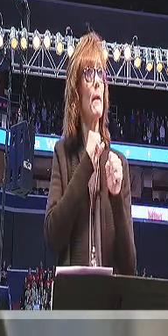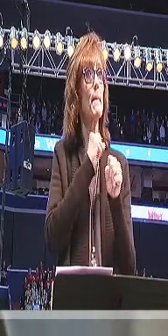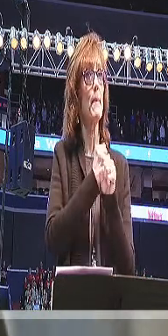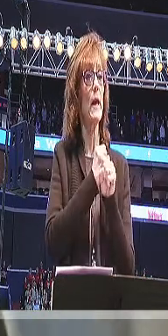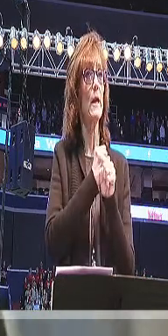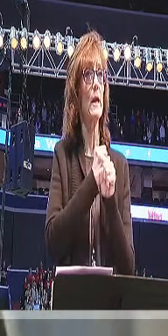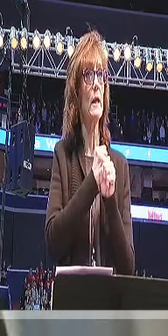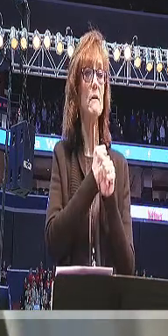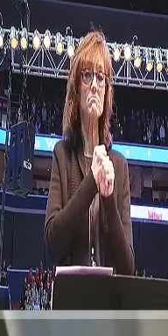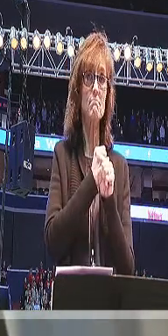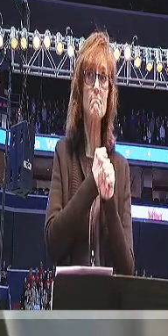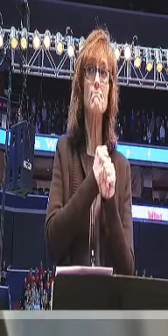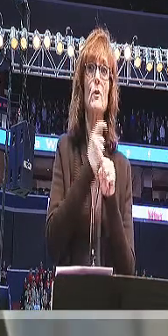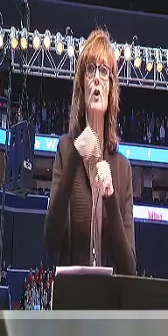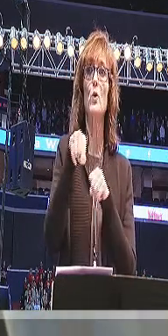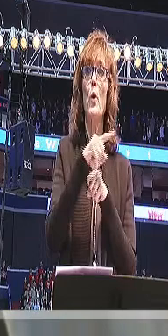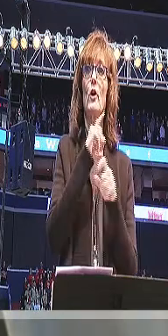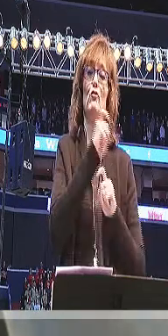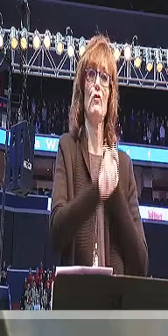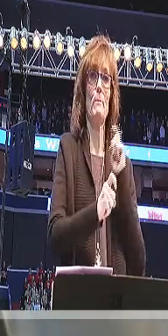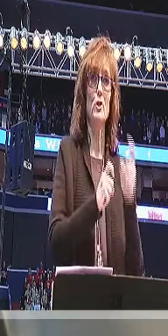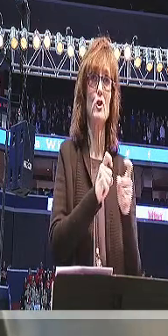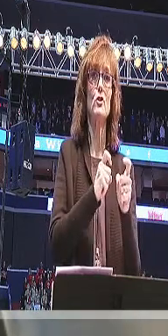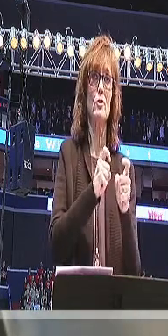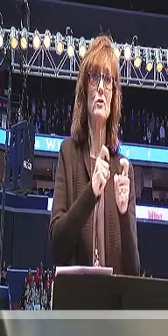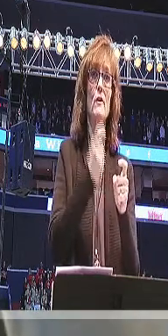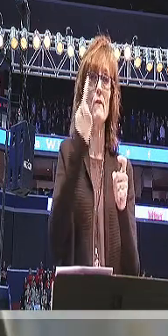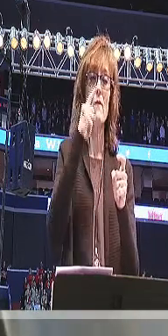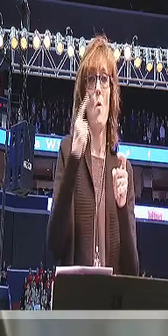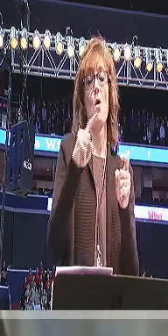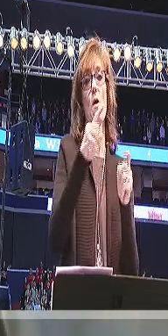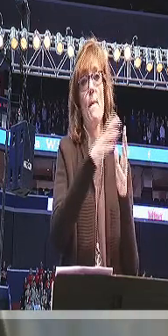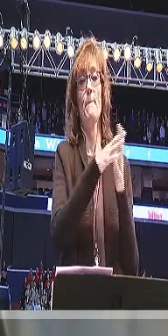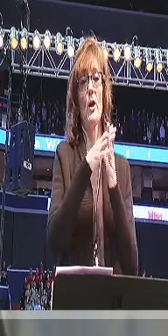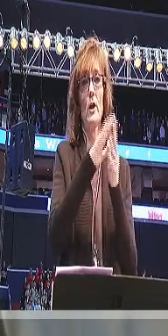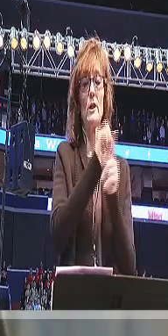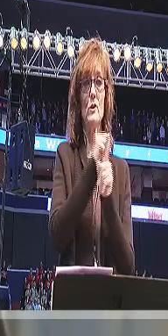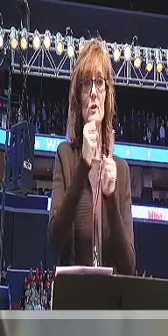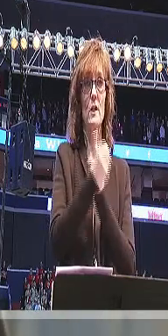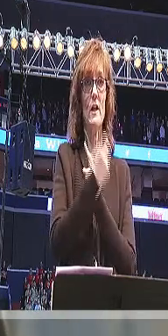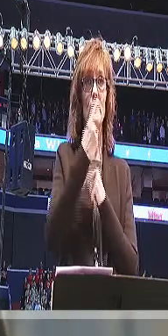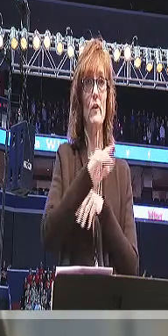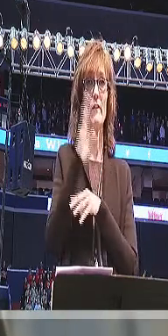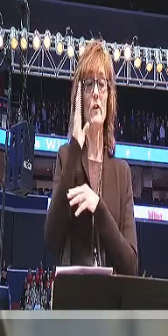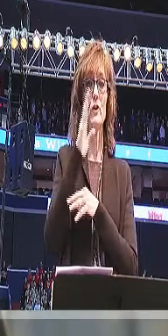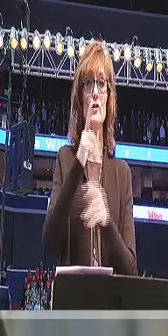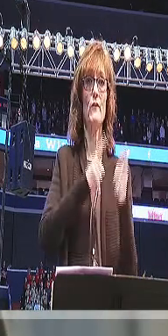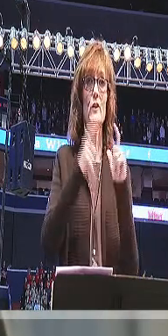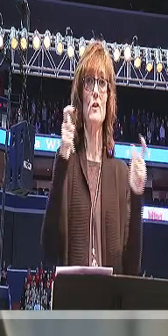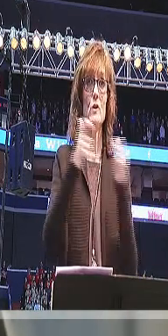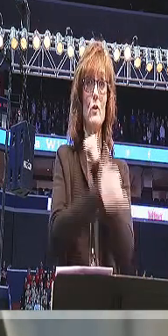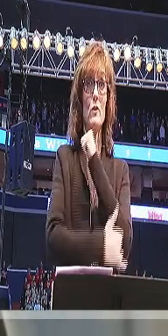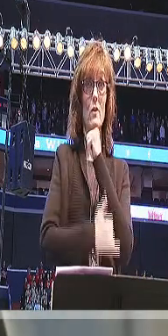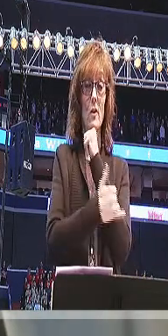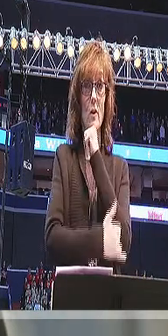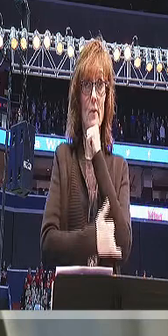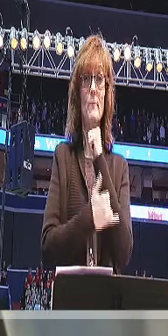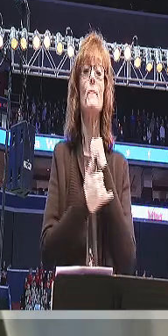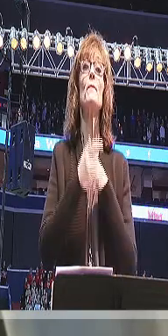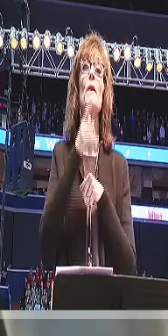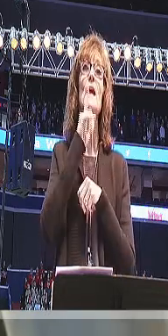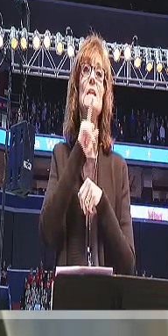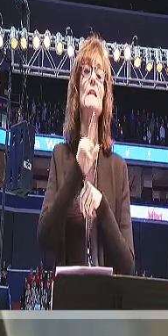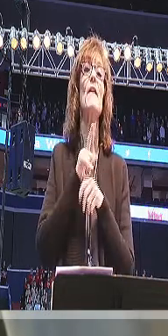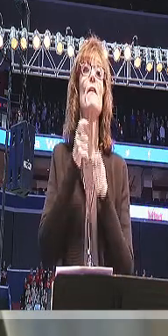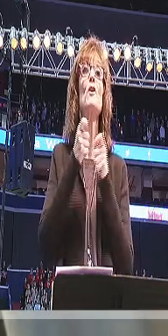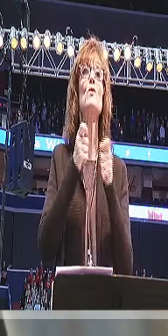of American society. For the future of this vast country lies in the hands of young people